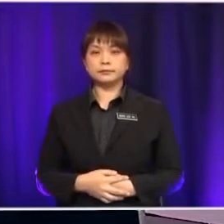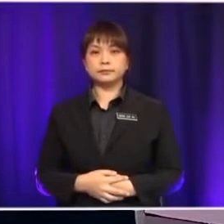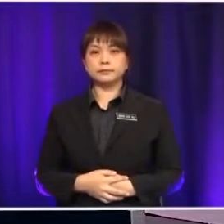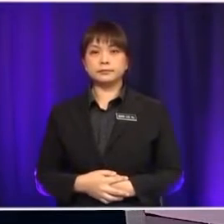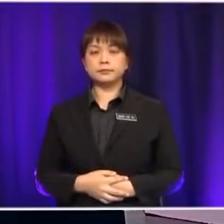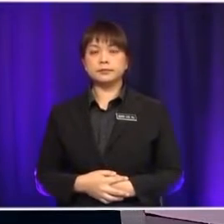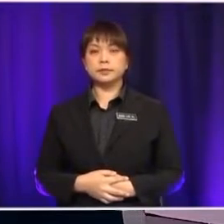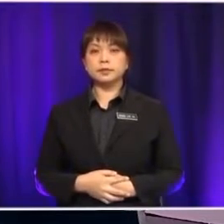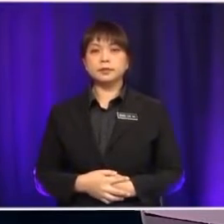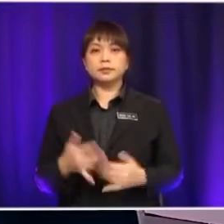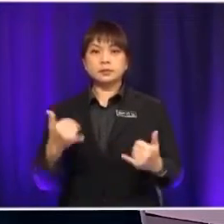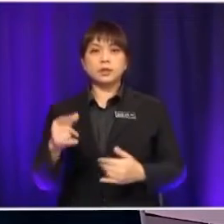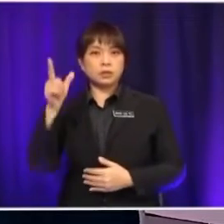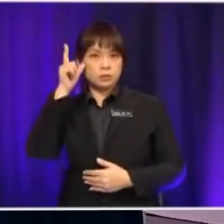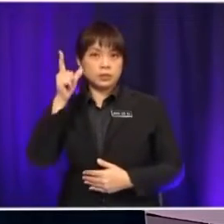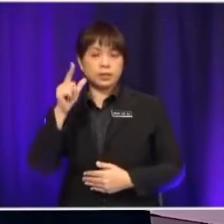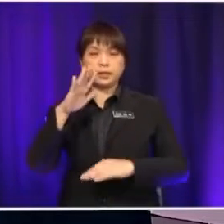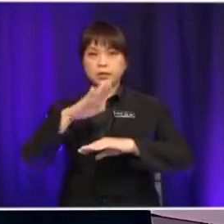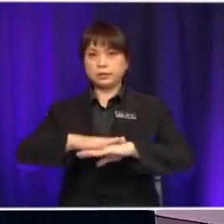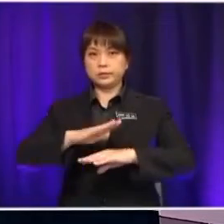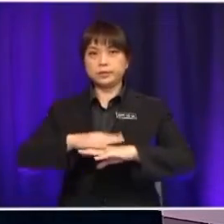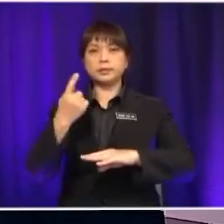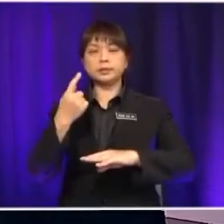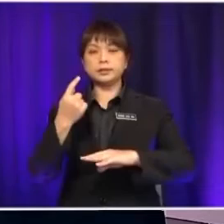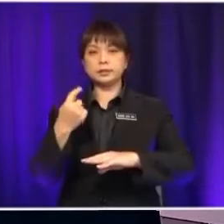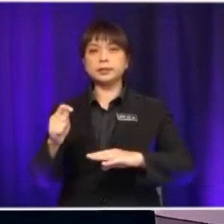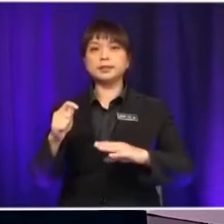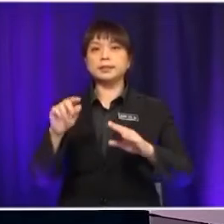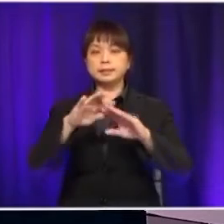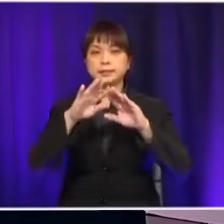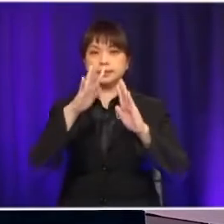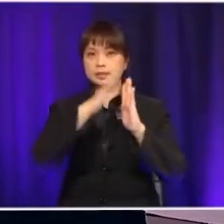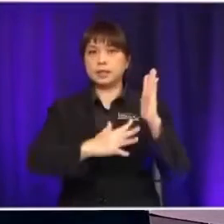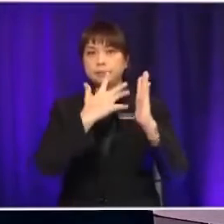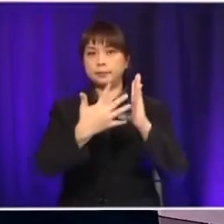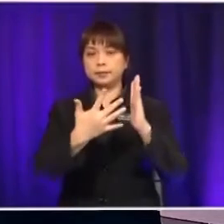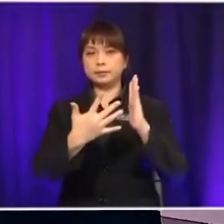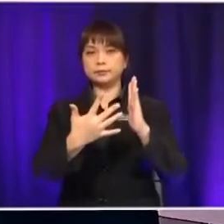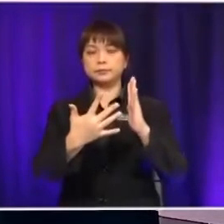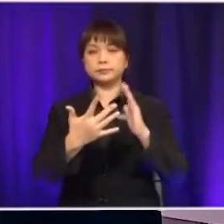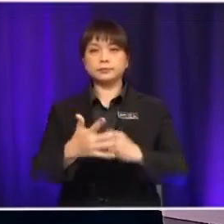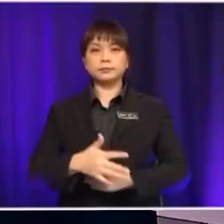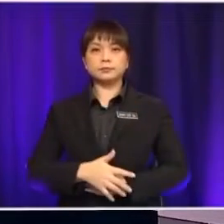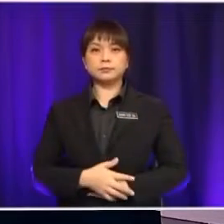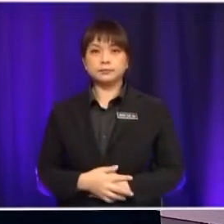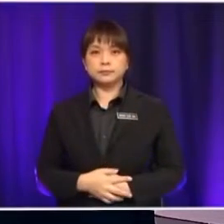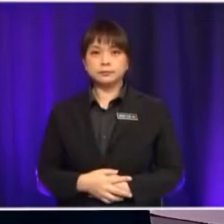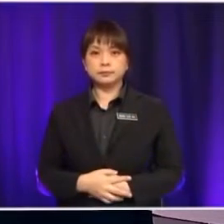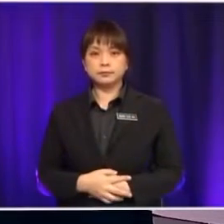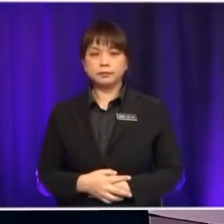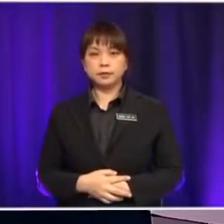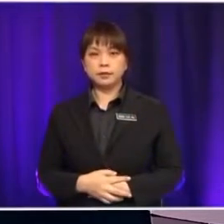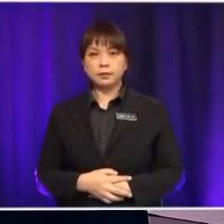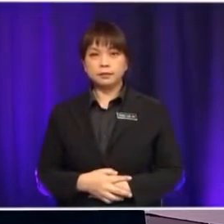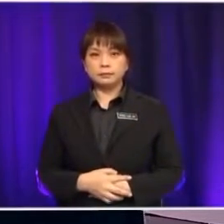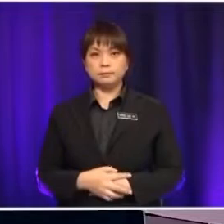again. I believe that you have your own table with you, with your points of view, with your ideas with you in that table, correct? Okay, and I would